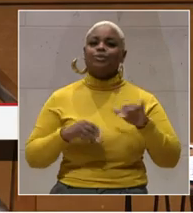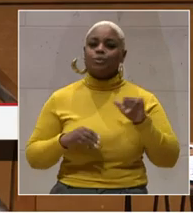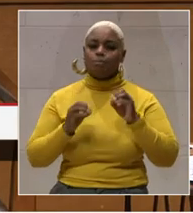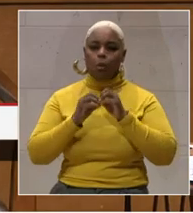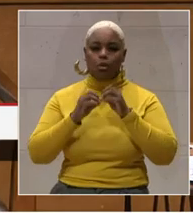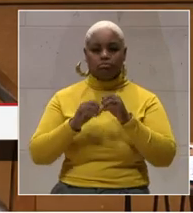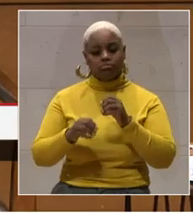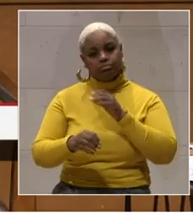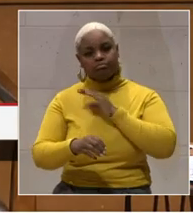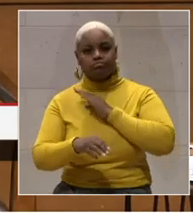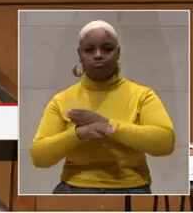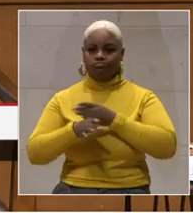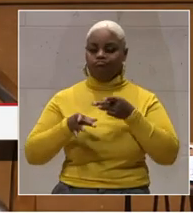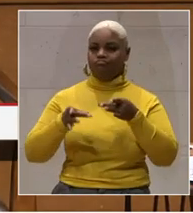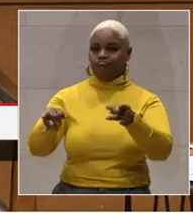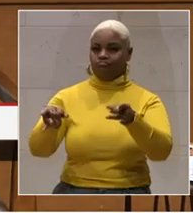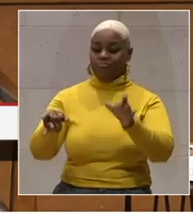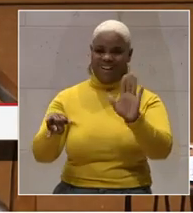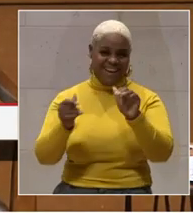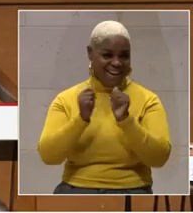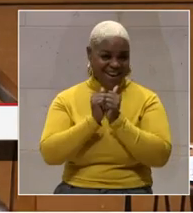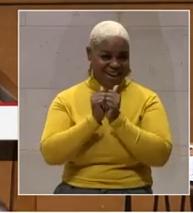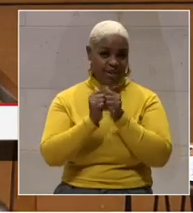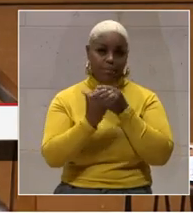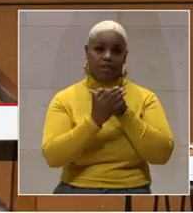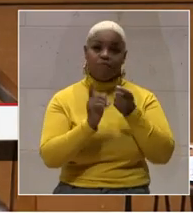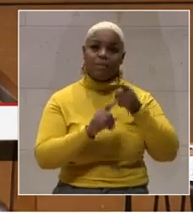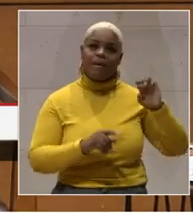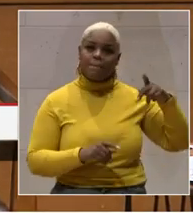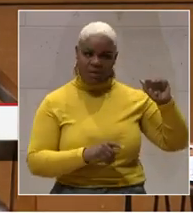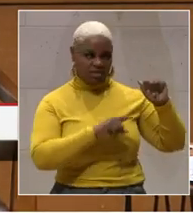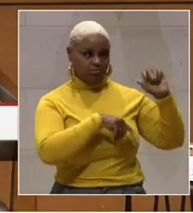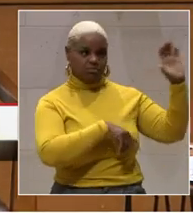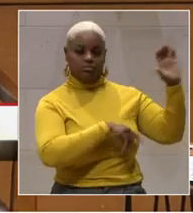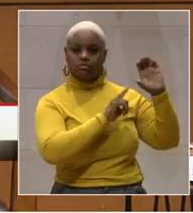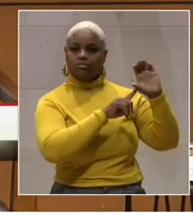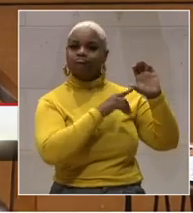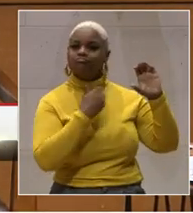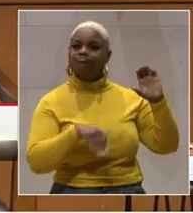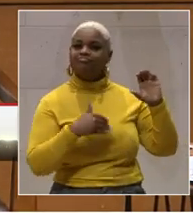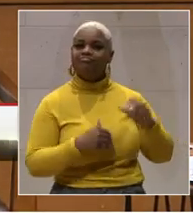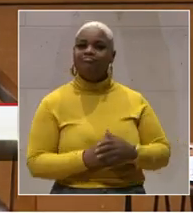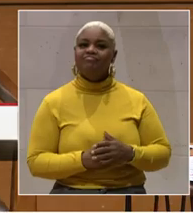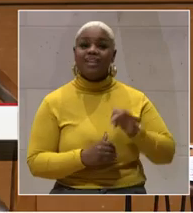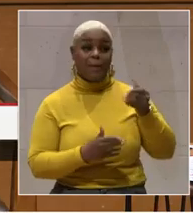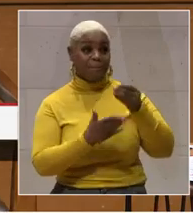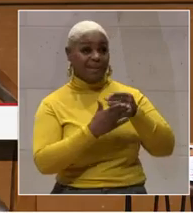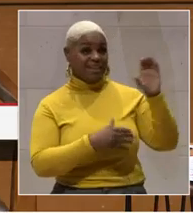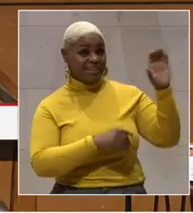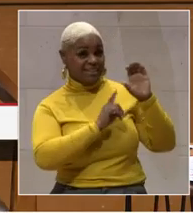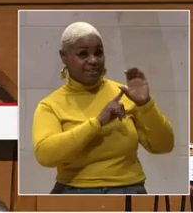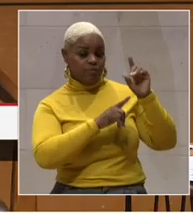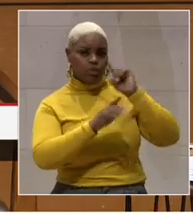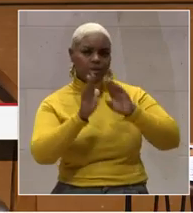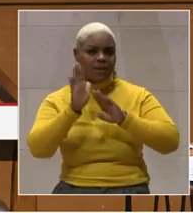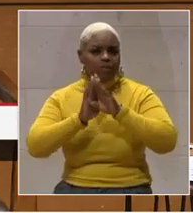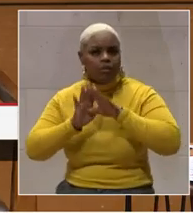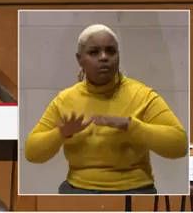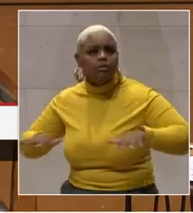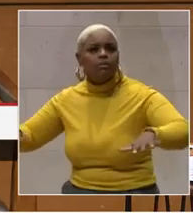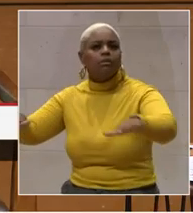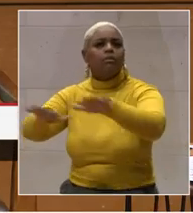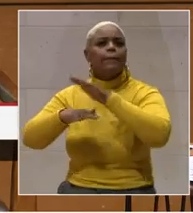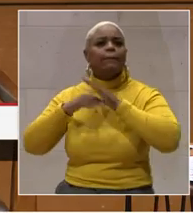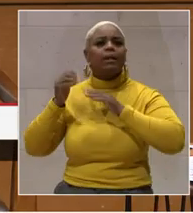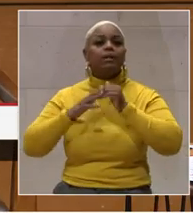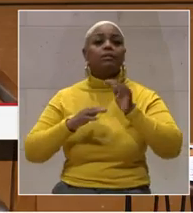efficient using EPA funds. And it's going to go to developers and owners across the country. It's not there yet. Wish we had more time.